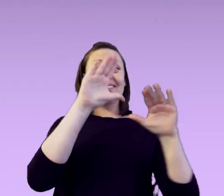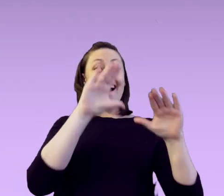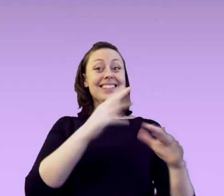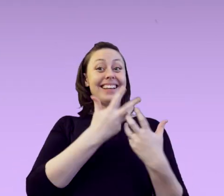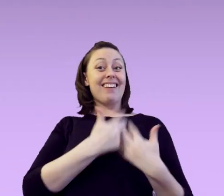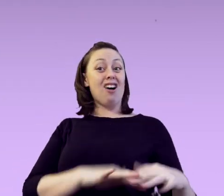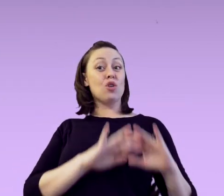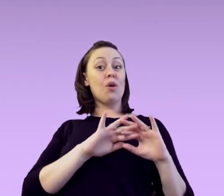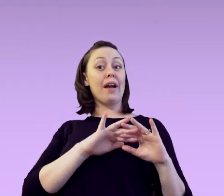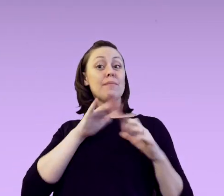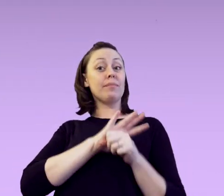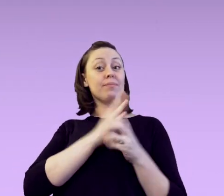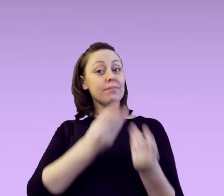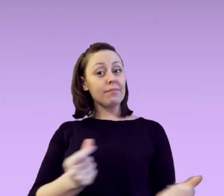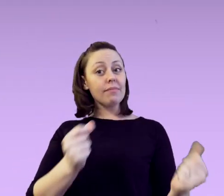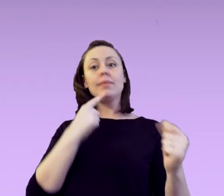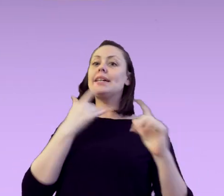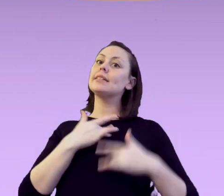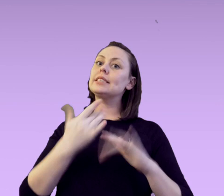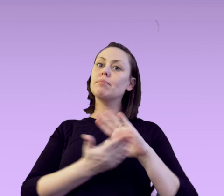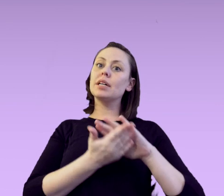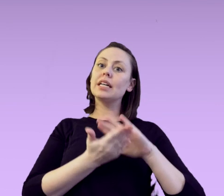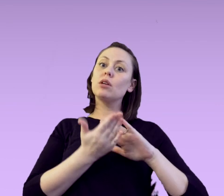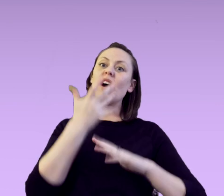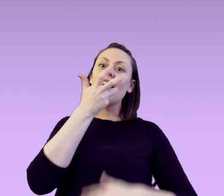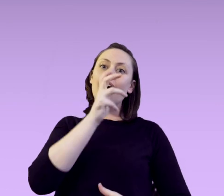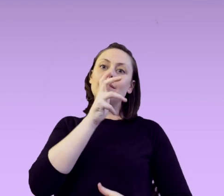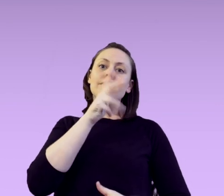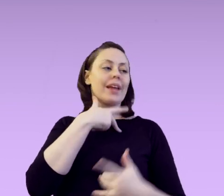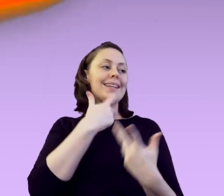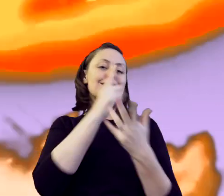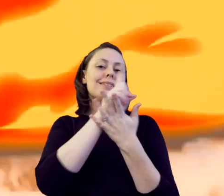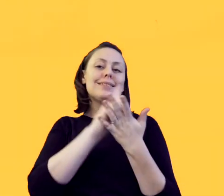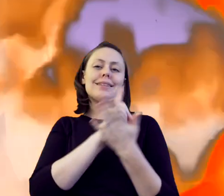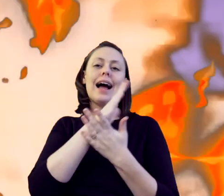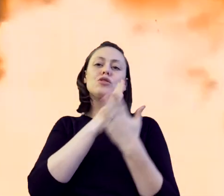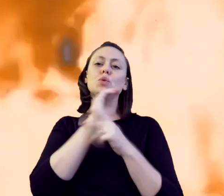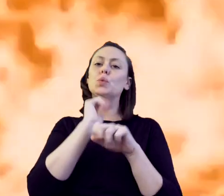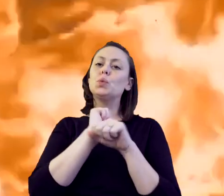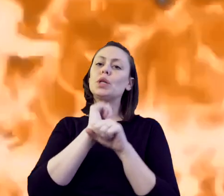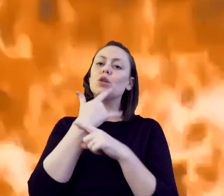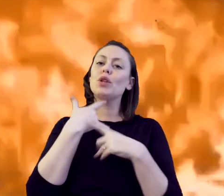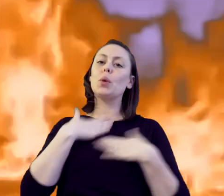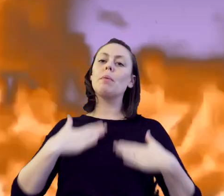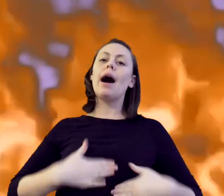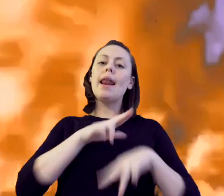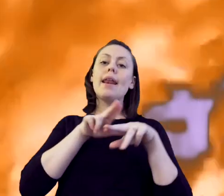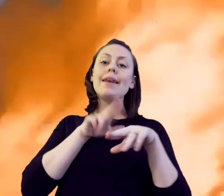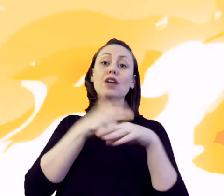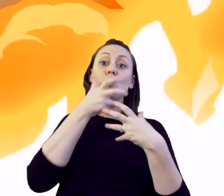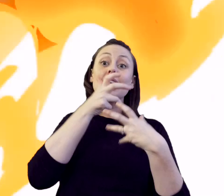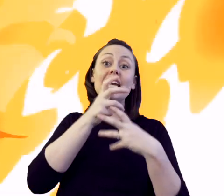contouring and pressure relief is known to run hot. After all, it is designed to work with your body's natural heat